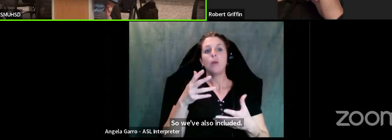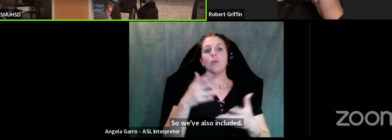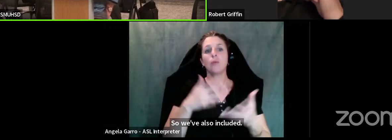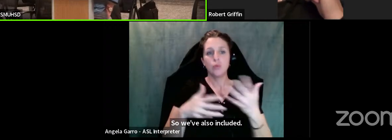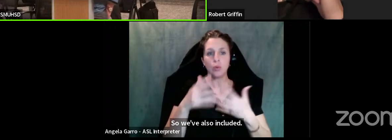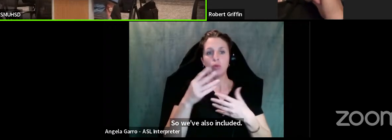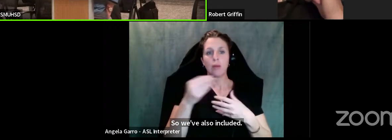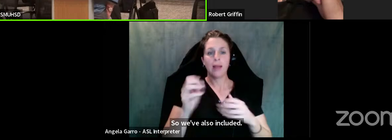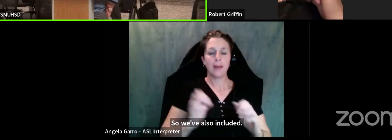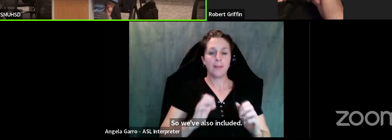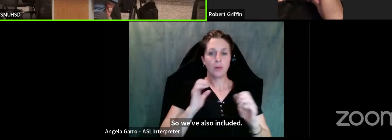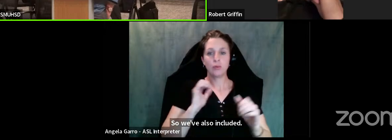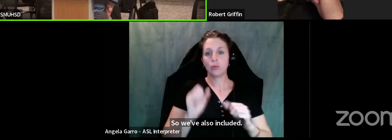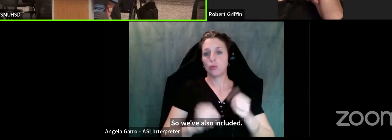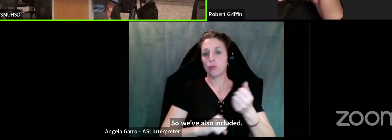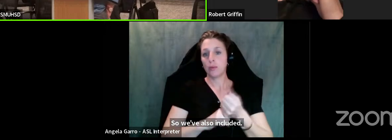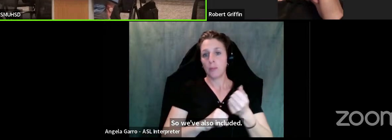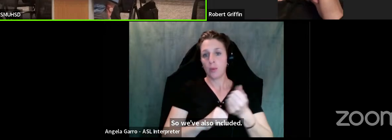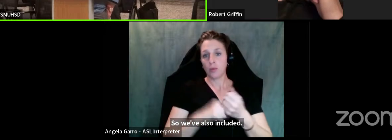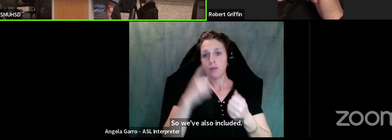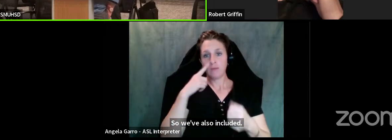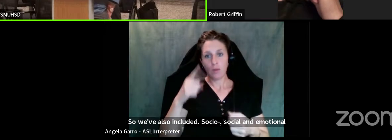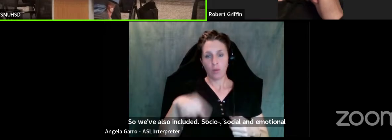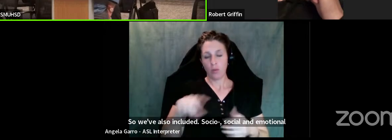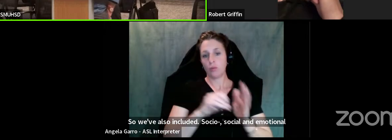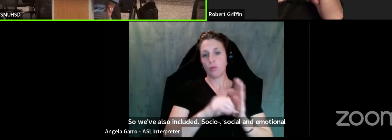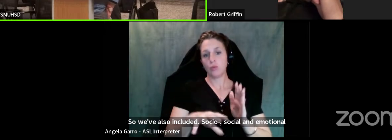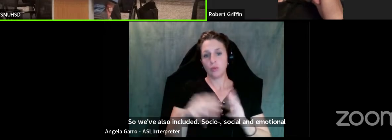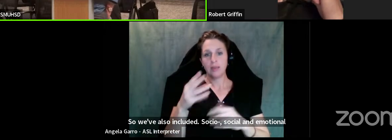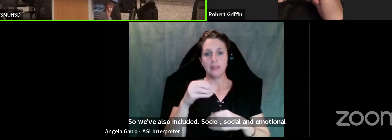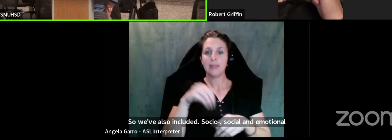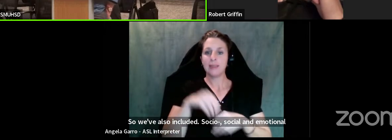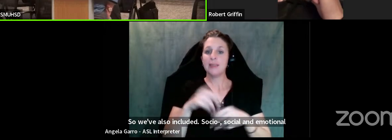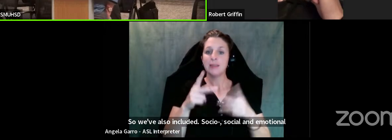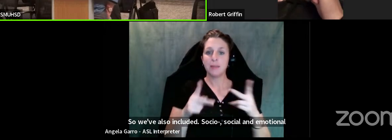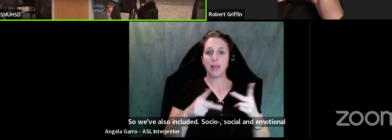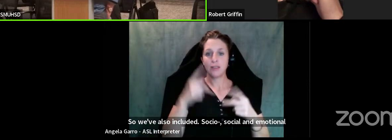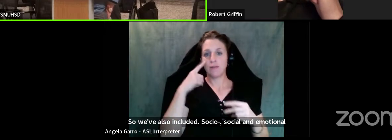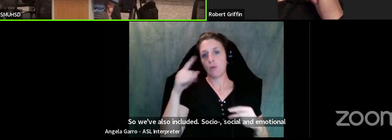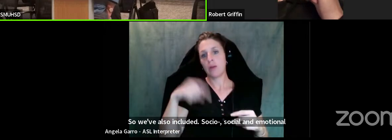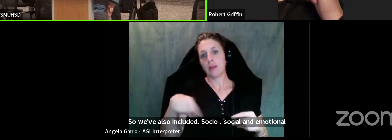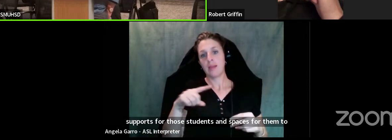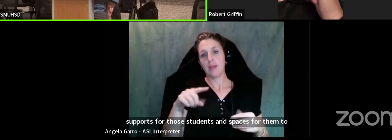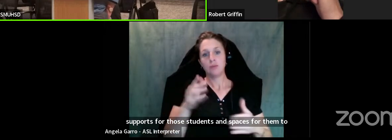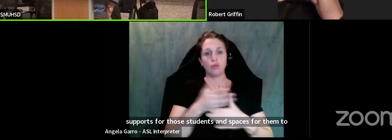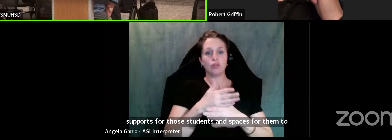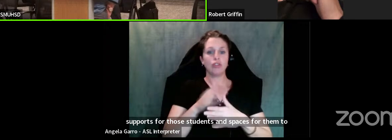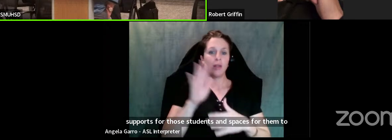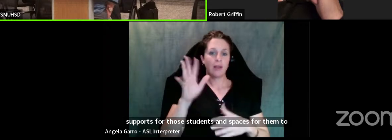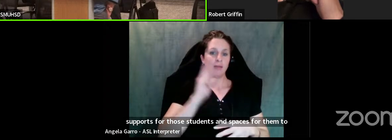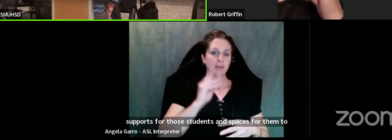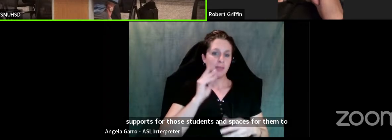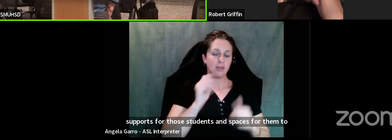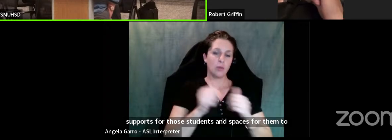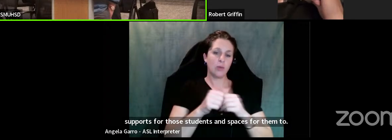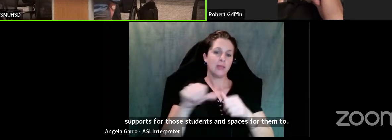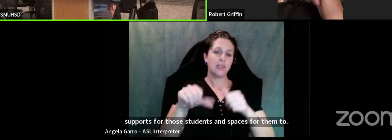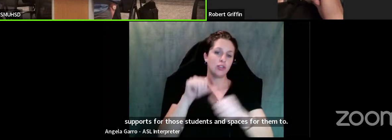and emotional supports for those students and spaces for them to share their experiences with each